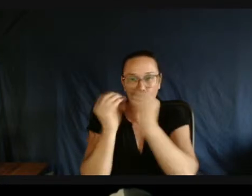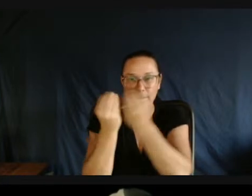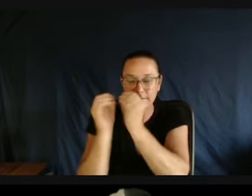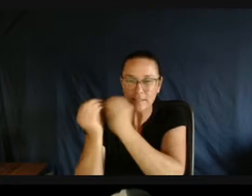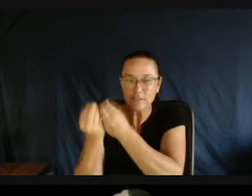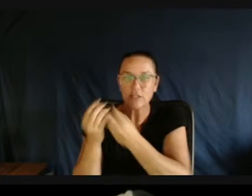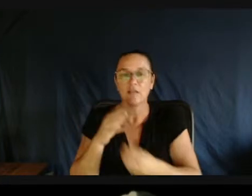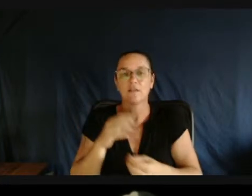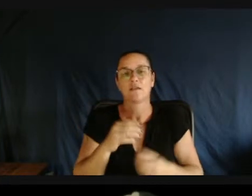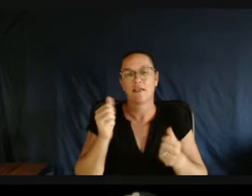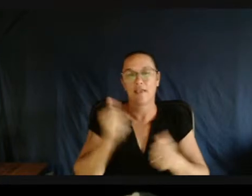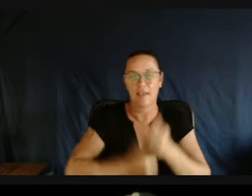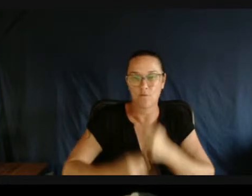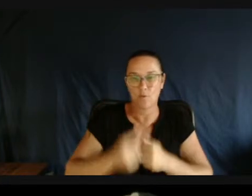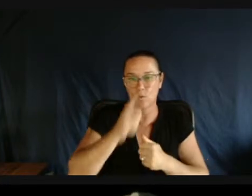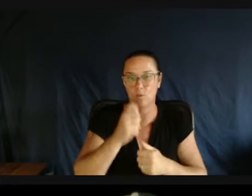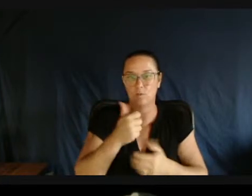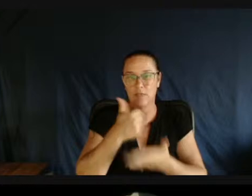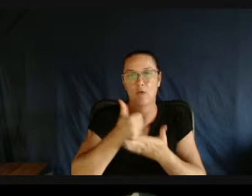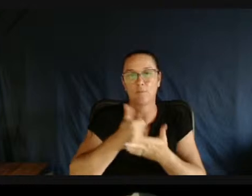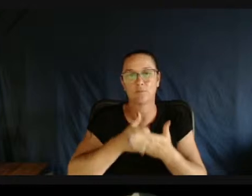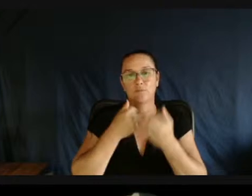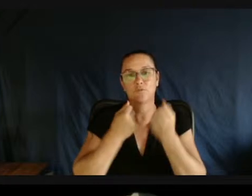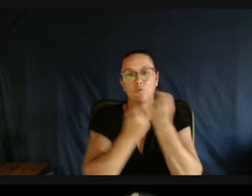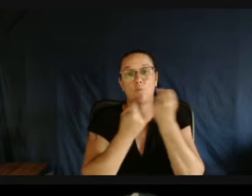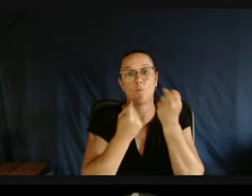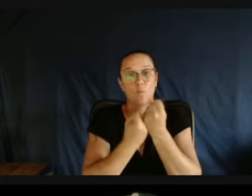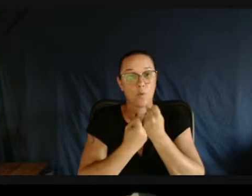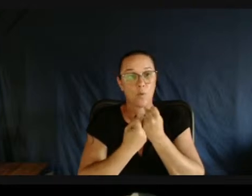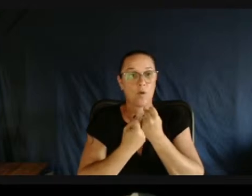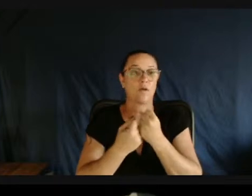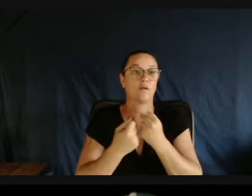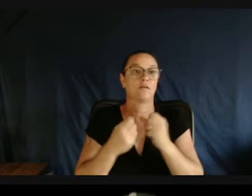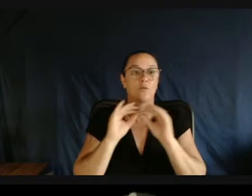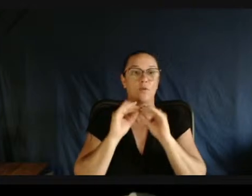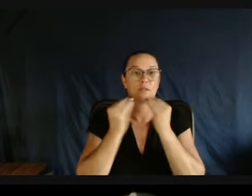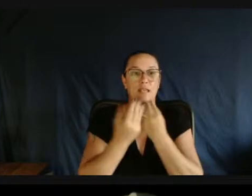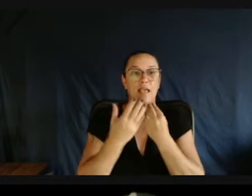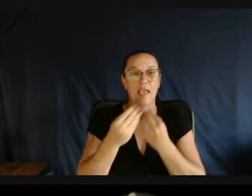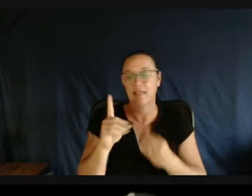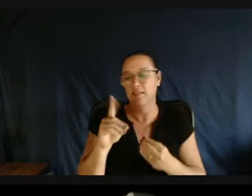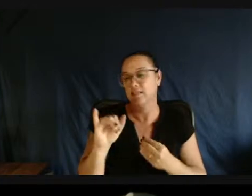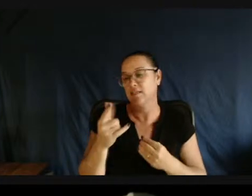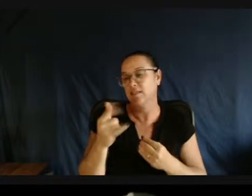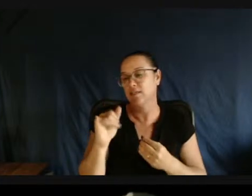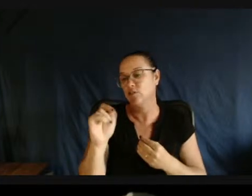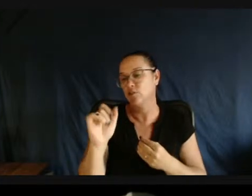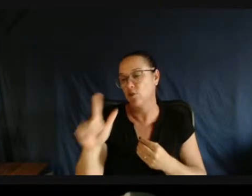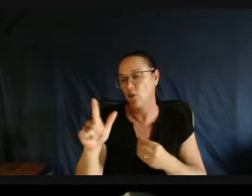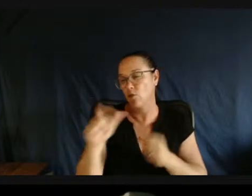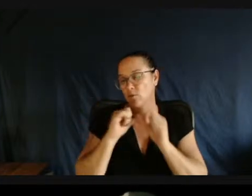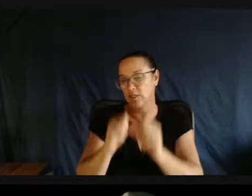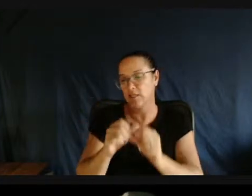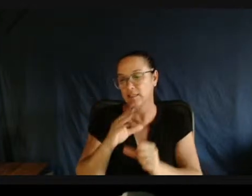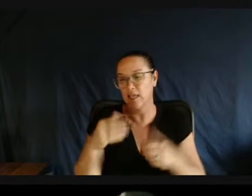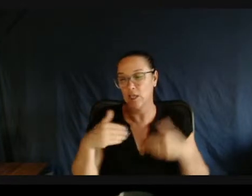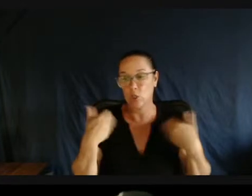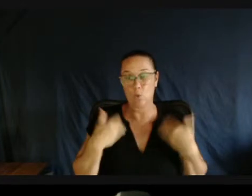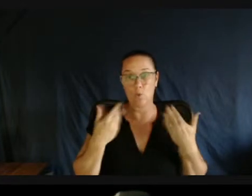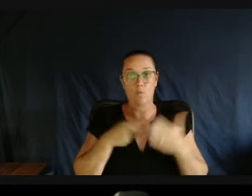they've done to help support this program, as well as our digital resilience and youth development programs that we do at